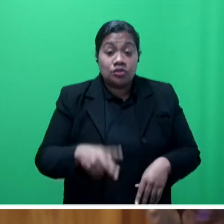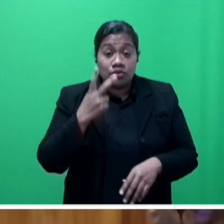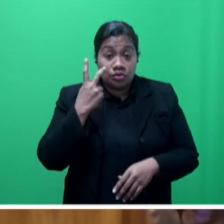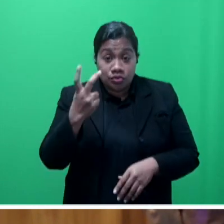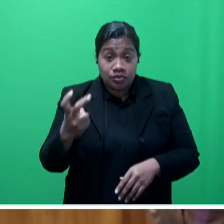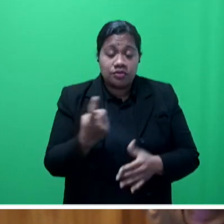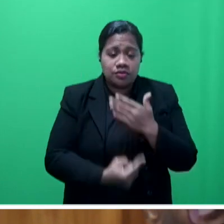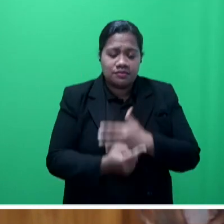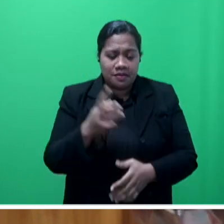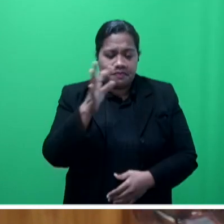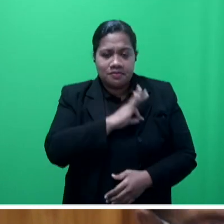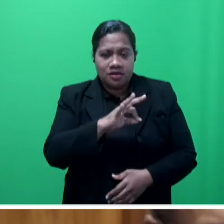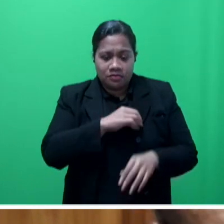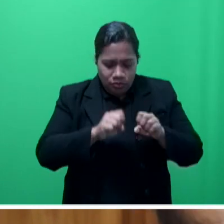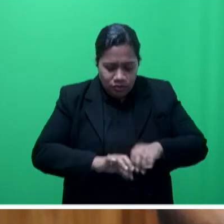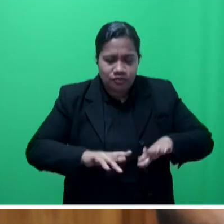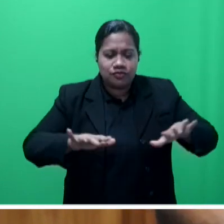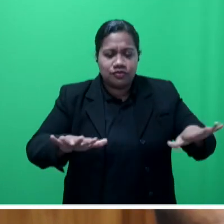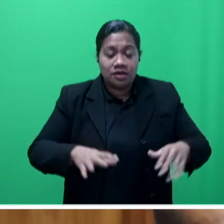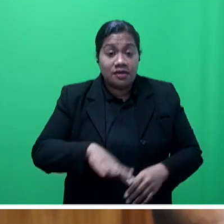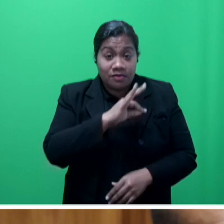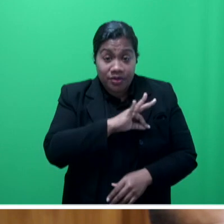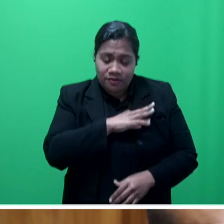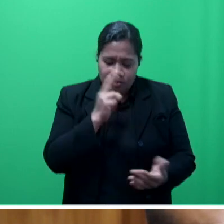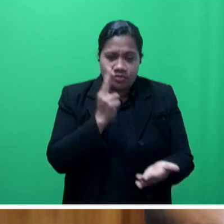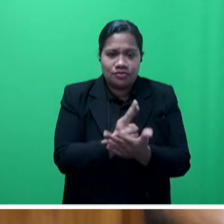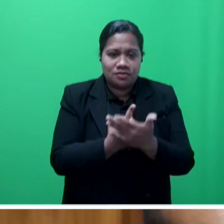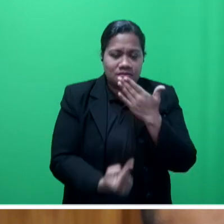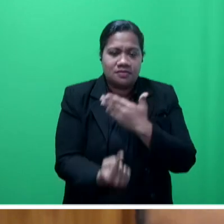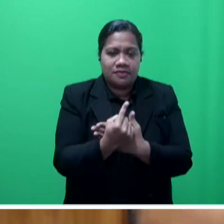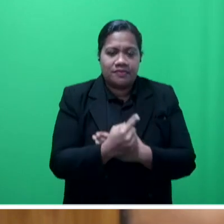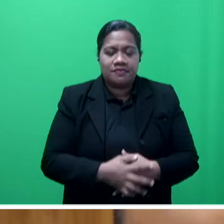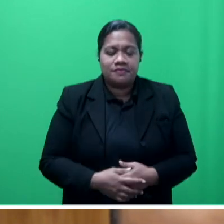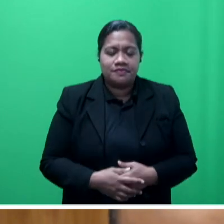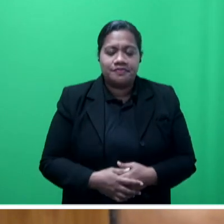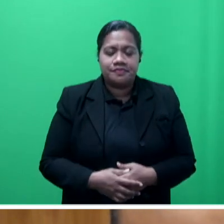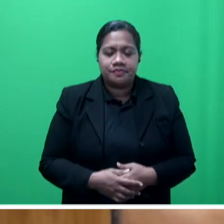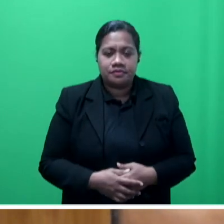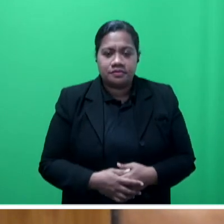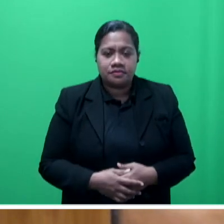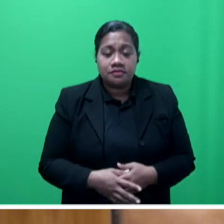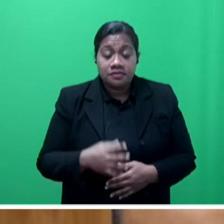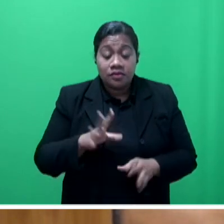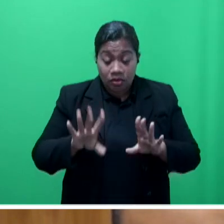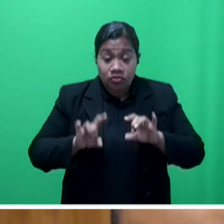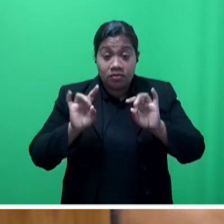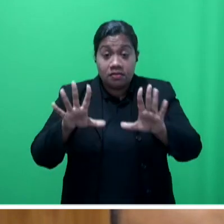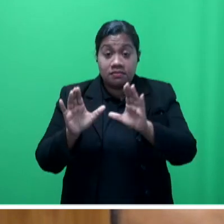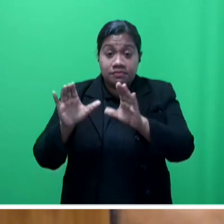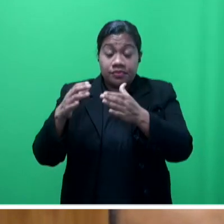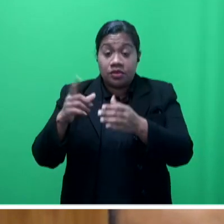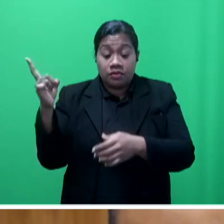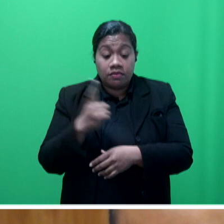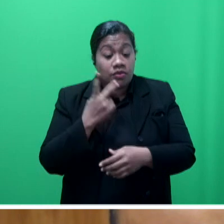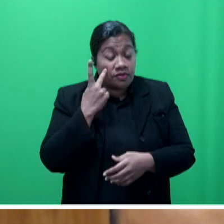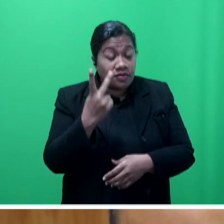Honourable Speaker, is for real in real terms. I'm aware of an Australian corporate group that is visiting a village in Singatoka Valley